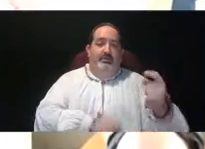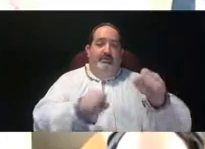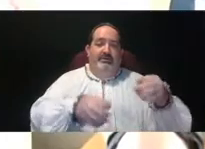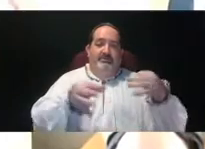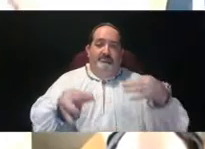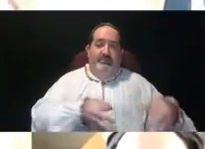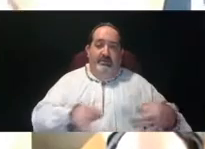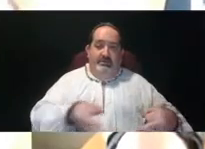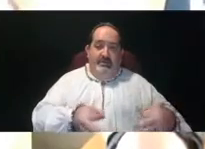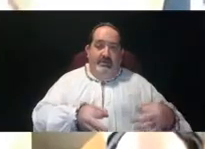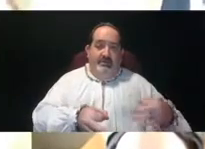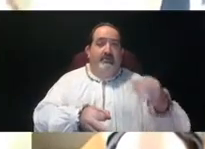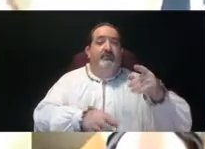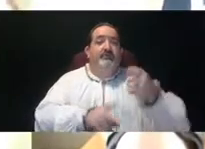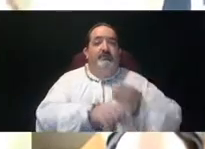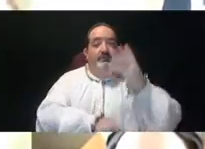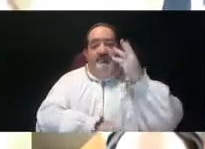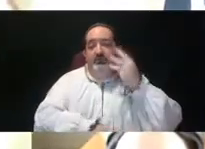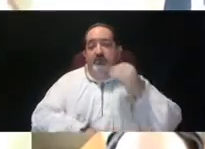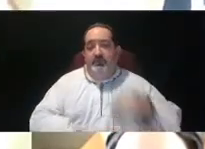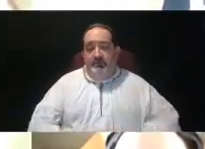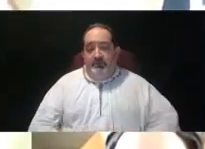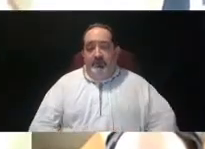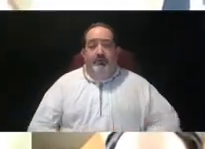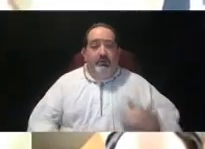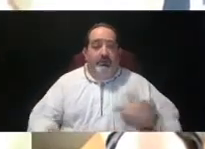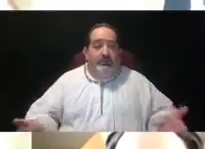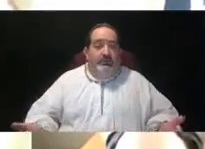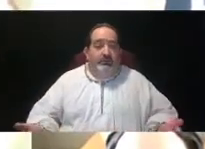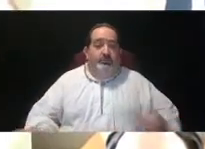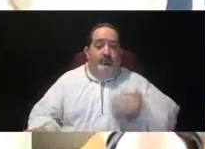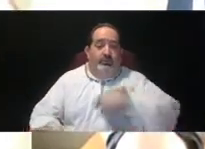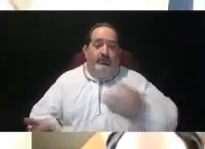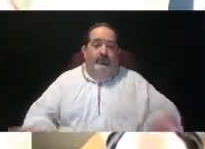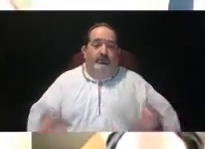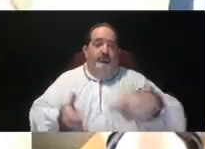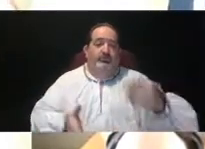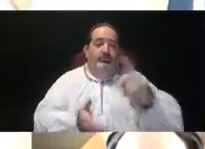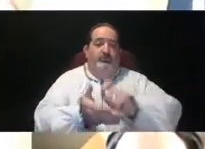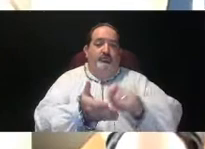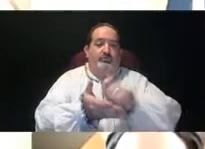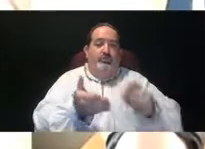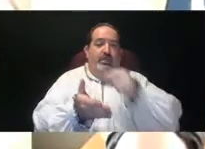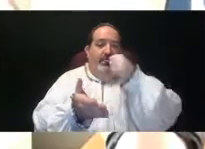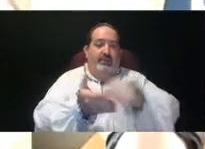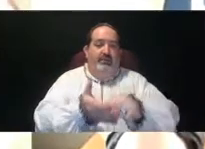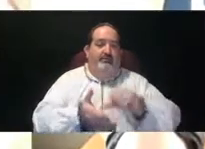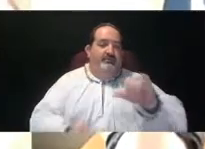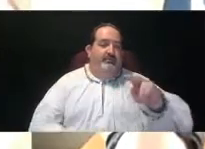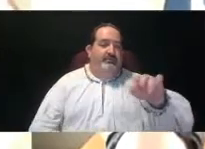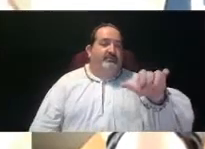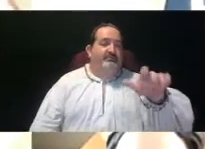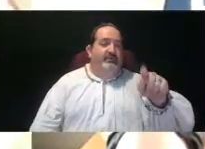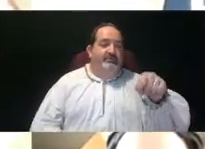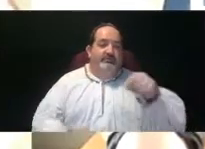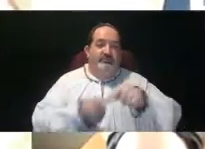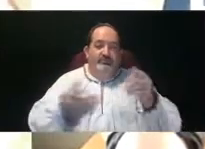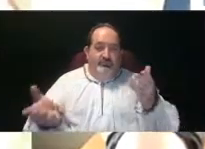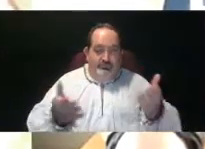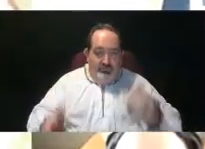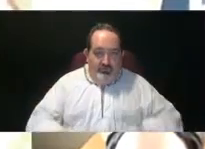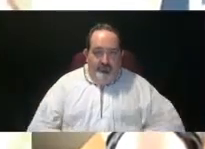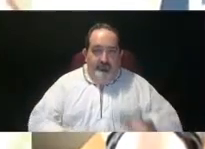explained by being there. We encourage you to write letters of intent to serve. We will send out